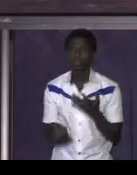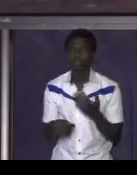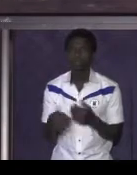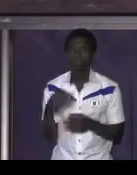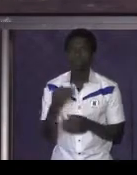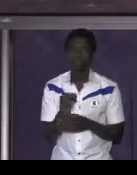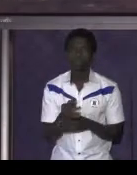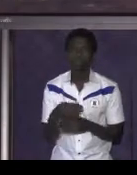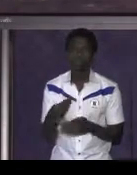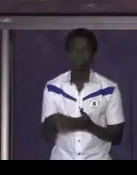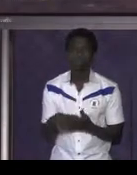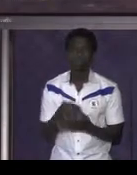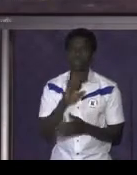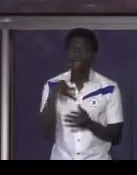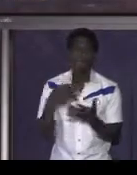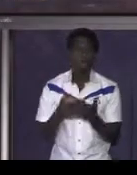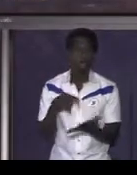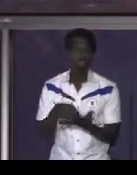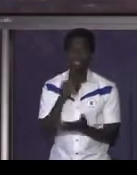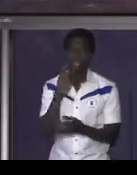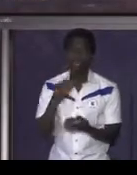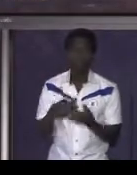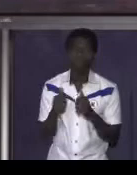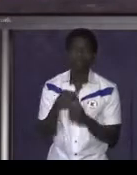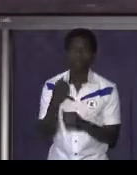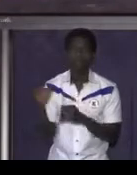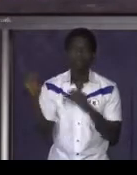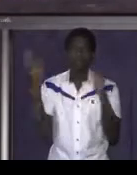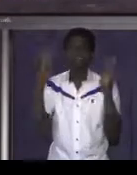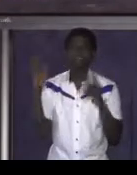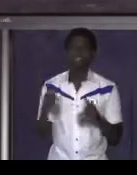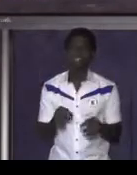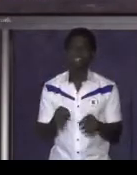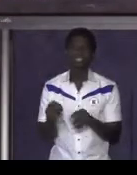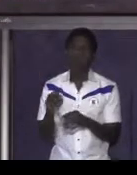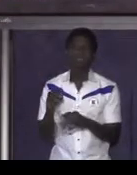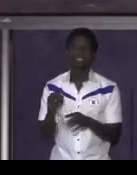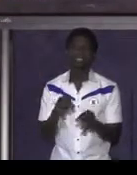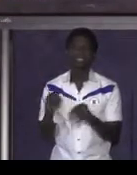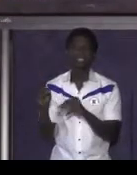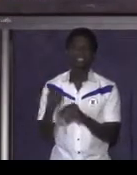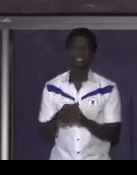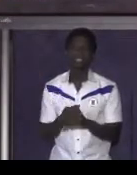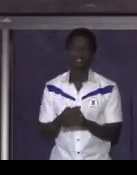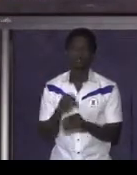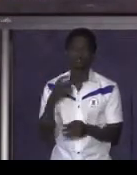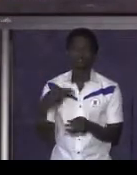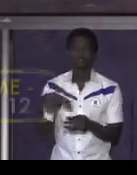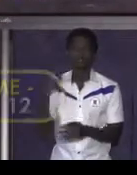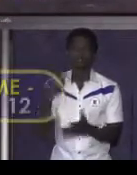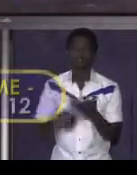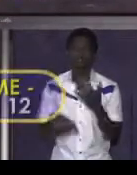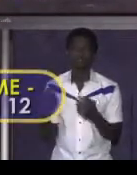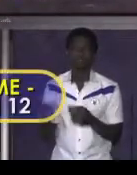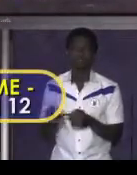of fares. All these are problems of air transportation. High cost of maintaining planes,